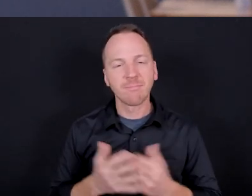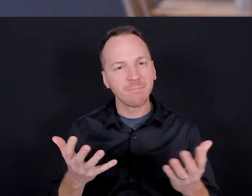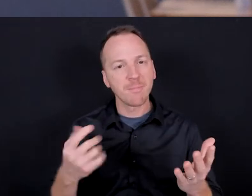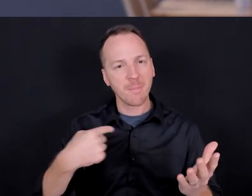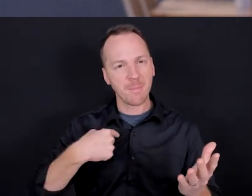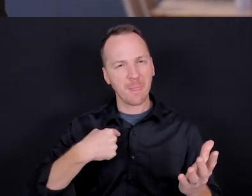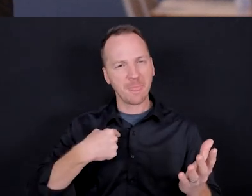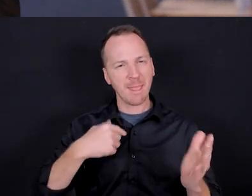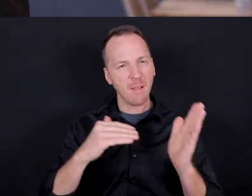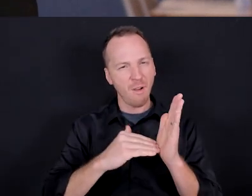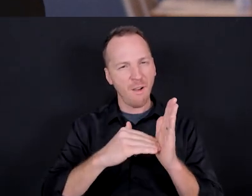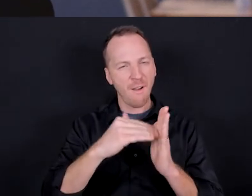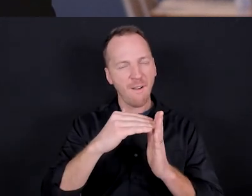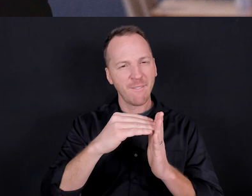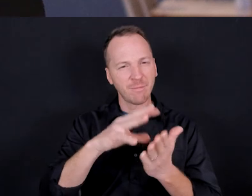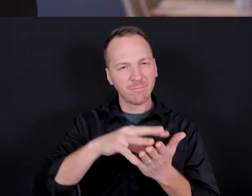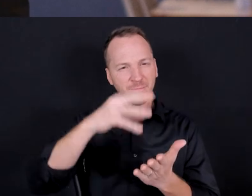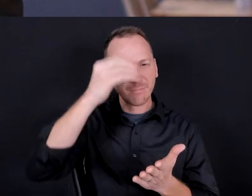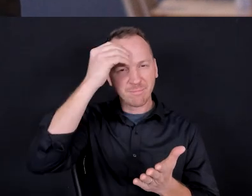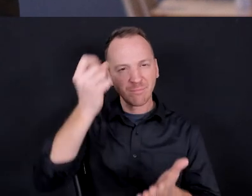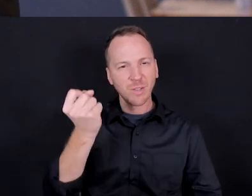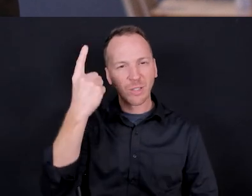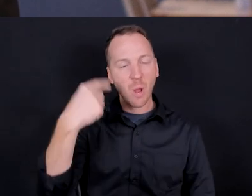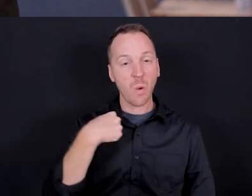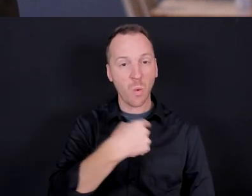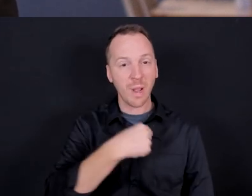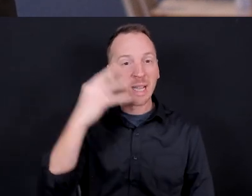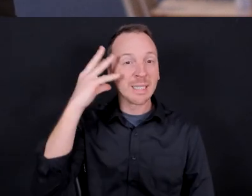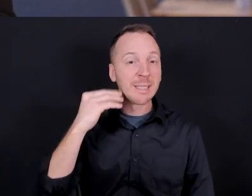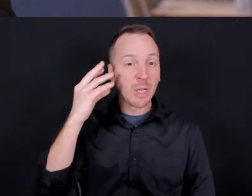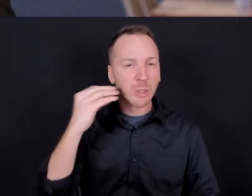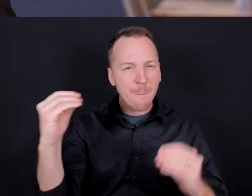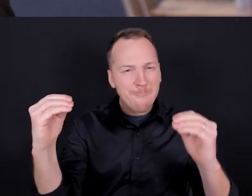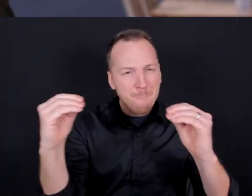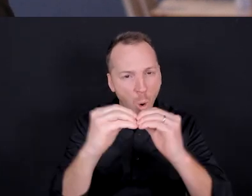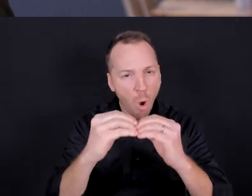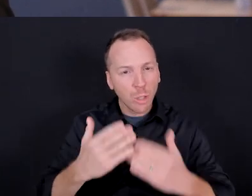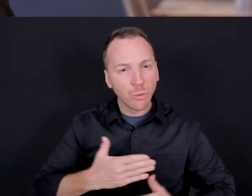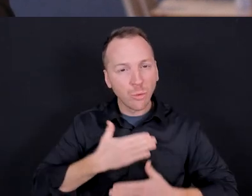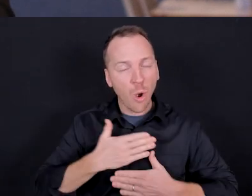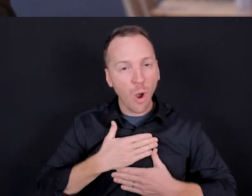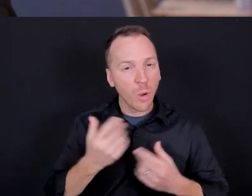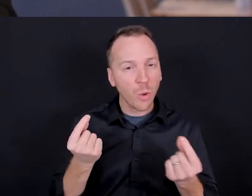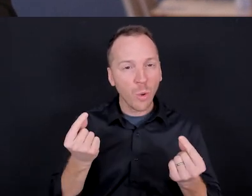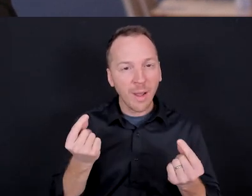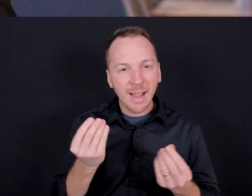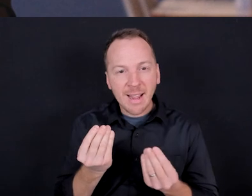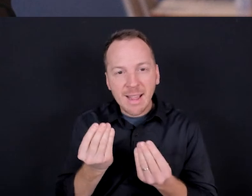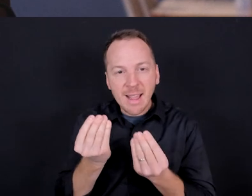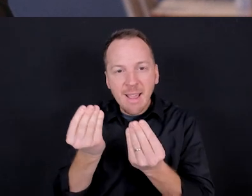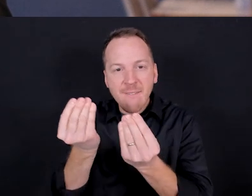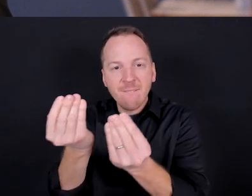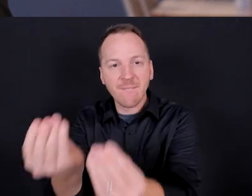I've often come to understand that we experience even more joy, though, being the ones who can give such a gift